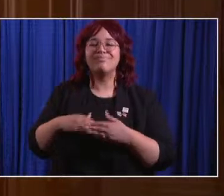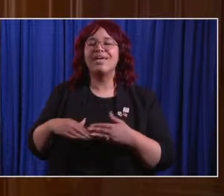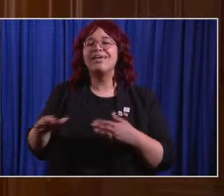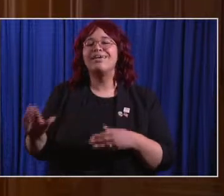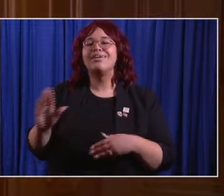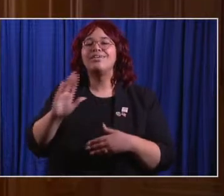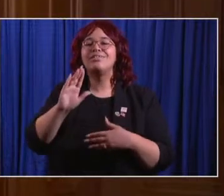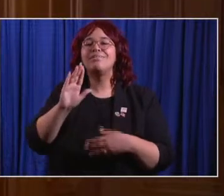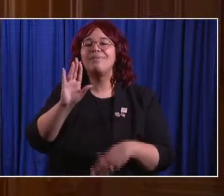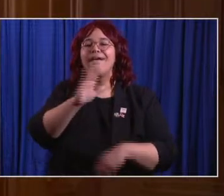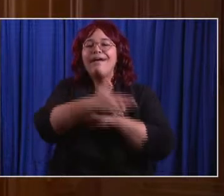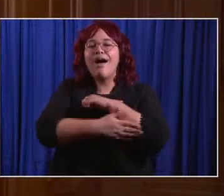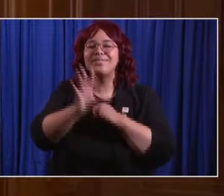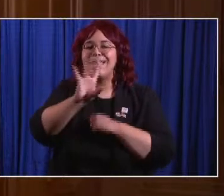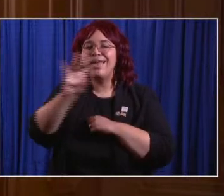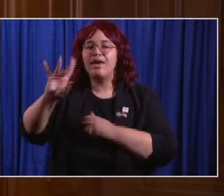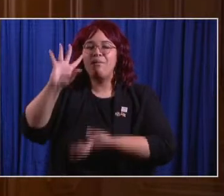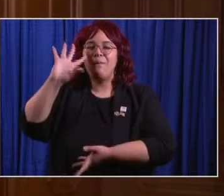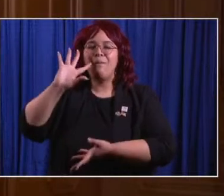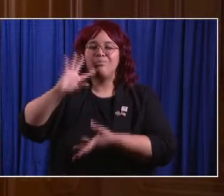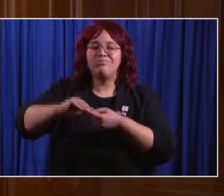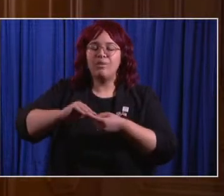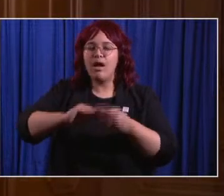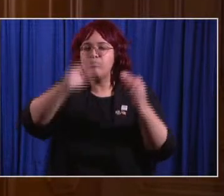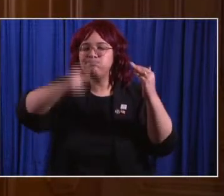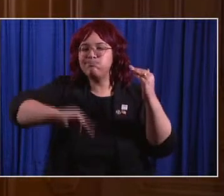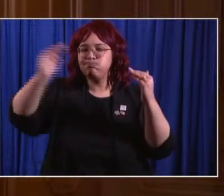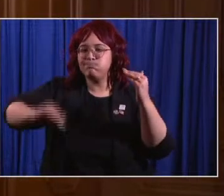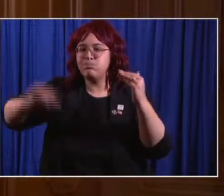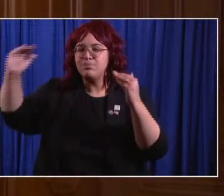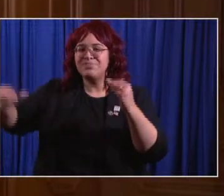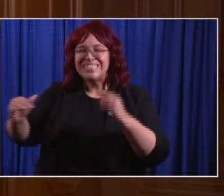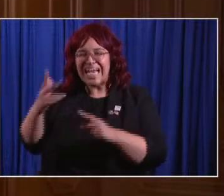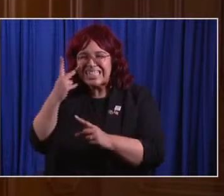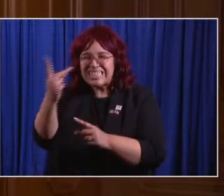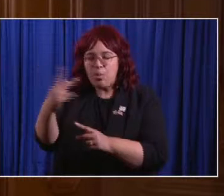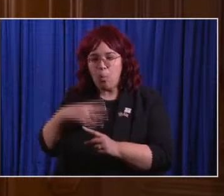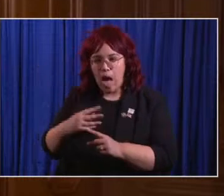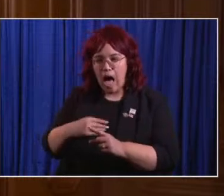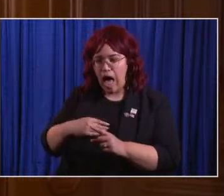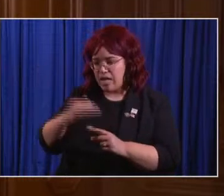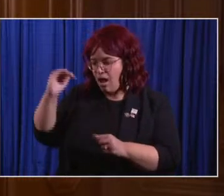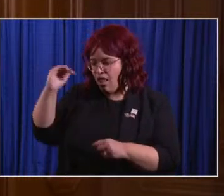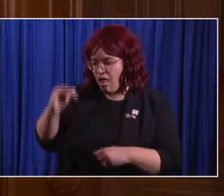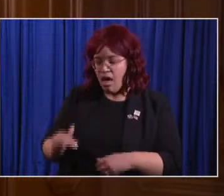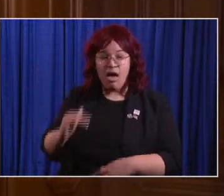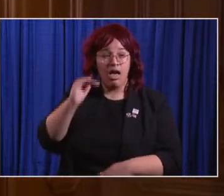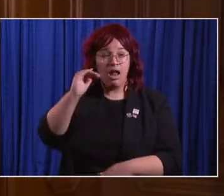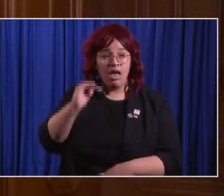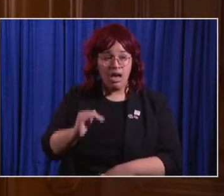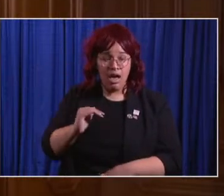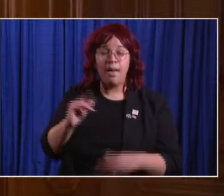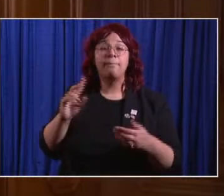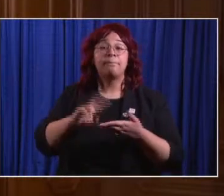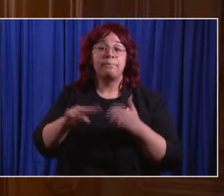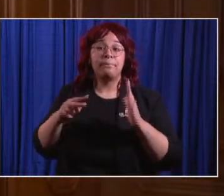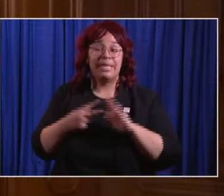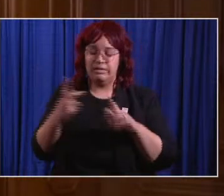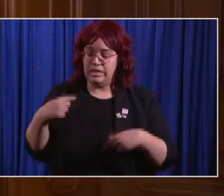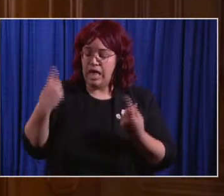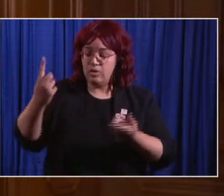seeing these are the counties that have the least number of cases in the last 2 weeks,